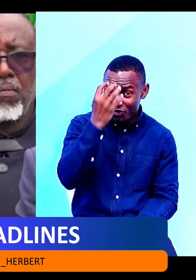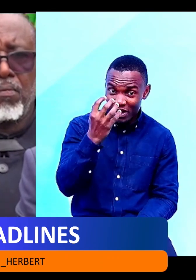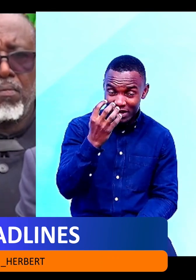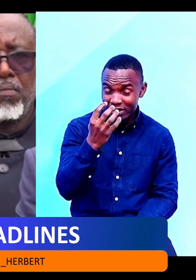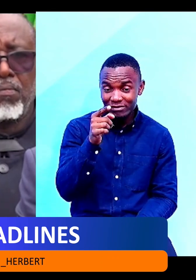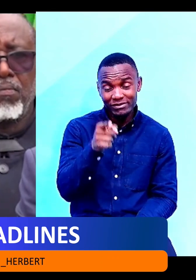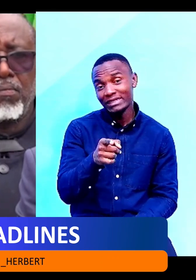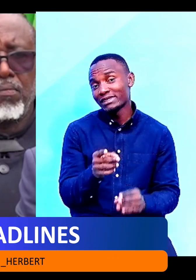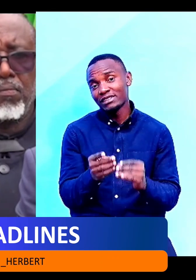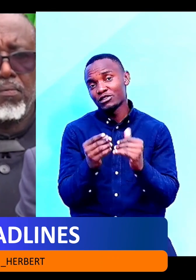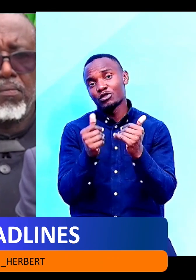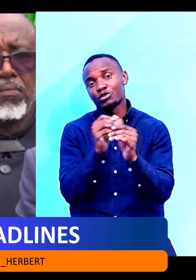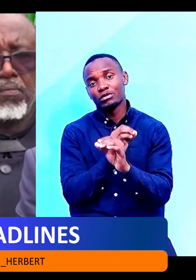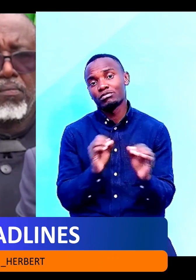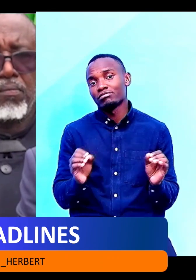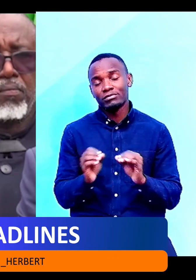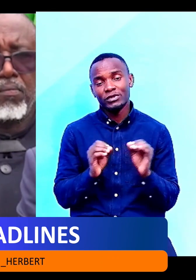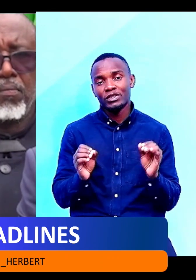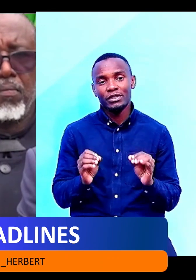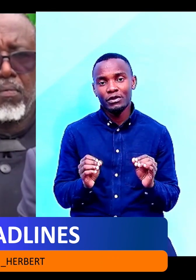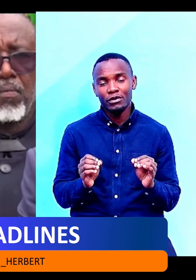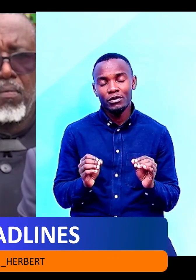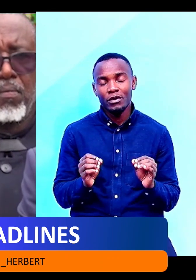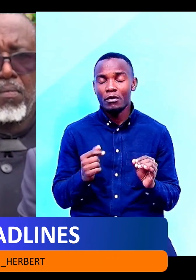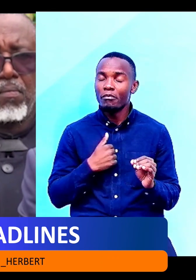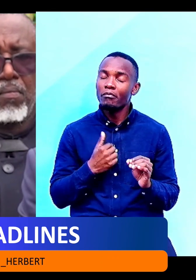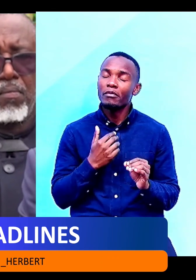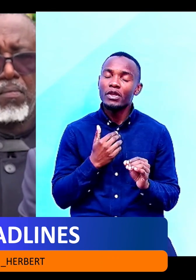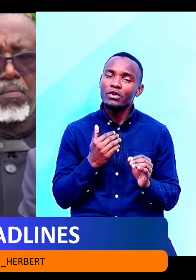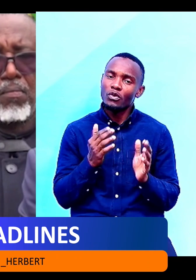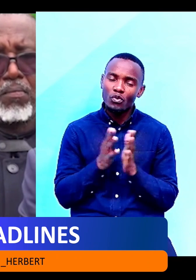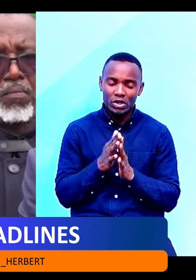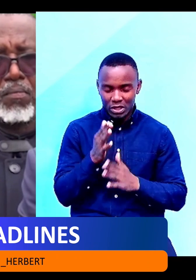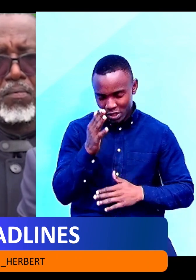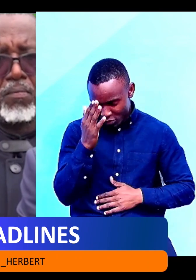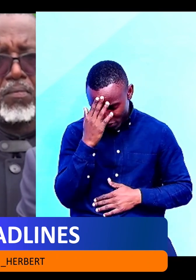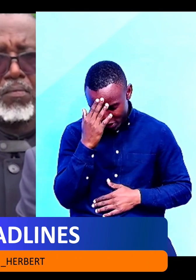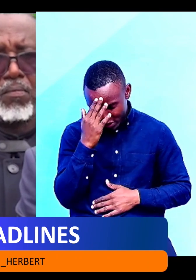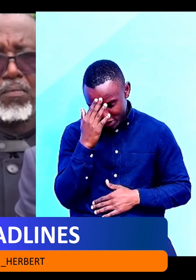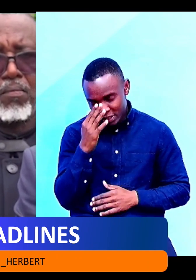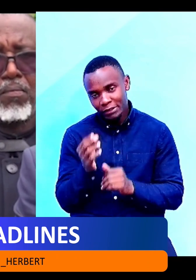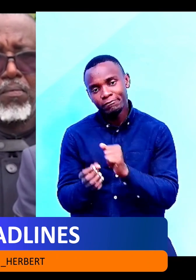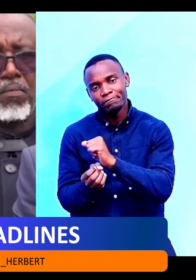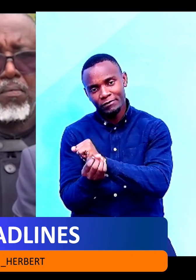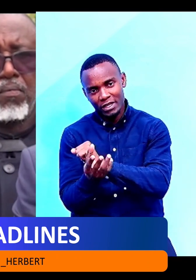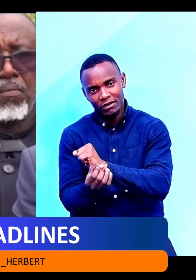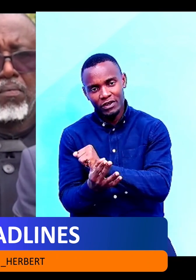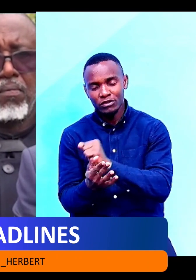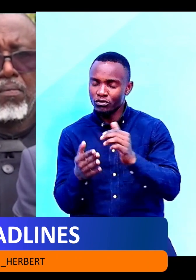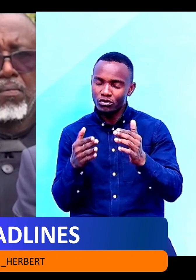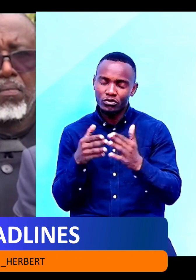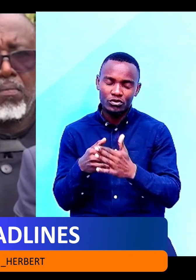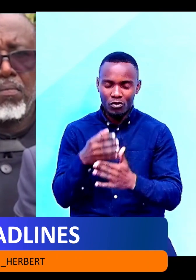I want, with a lot of humility, to advise you to stop being angry.